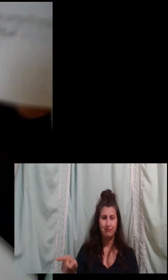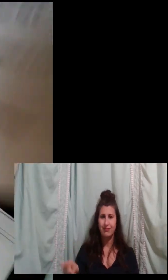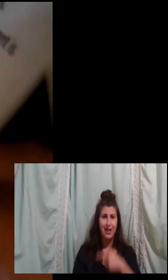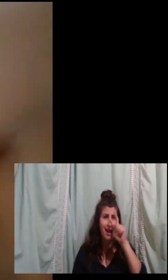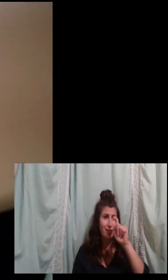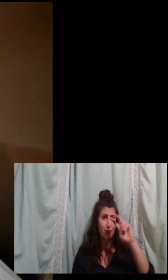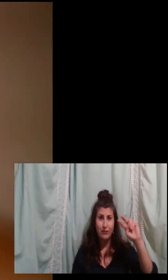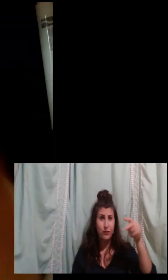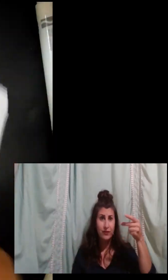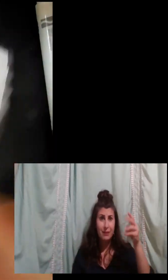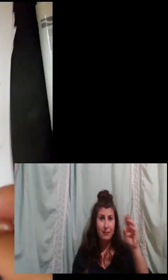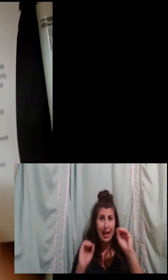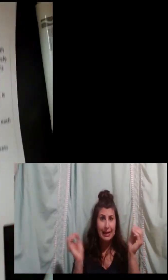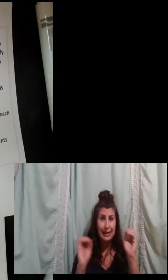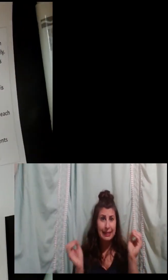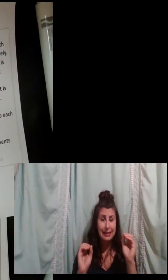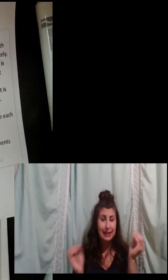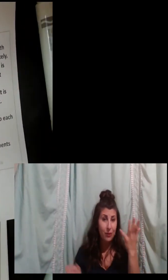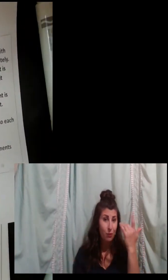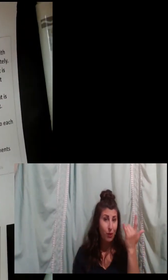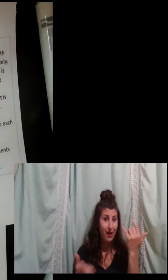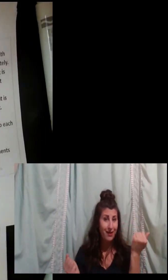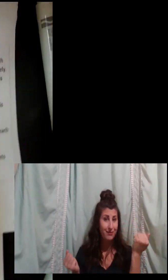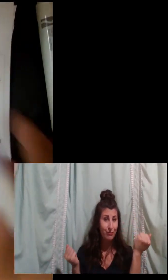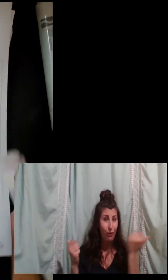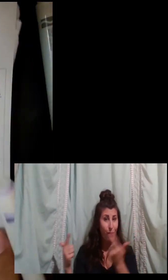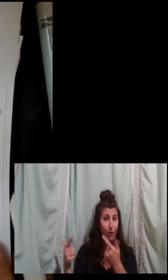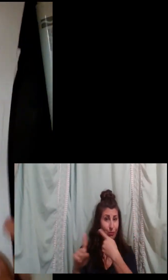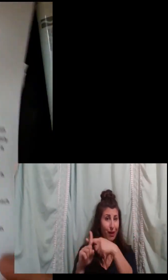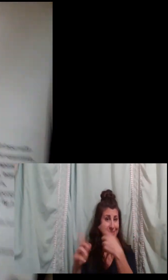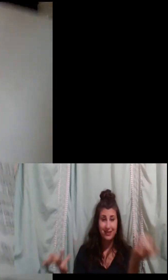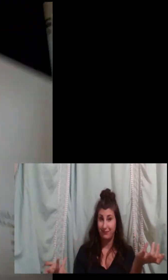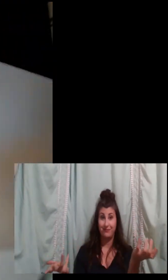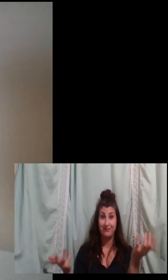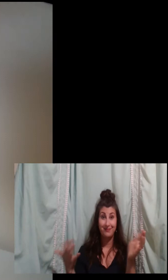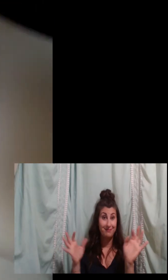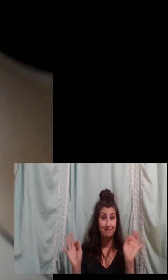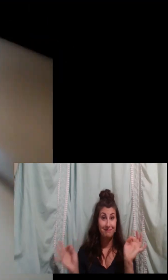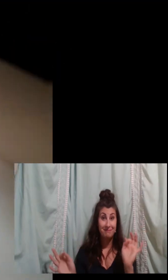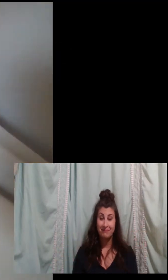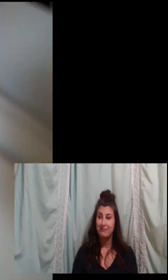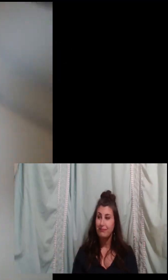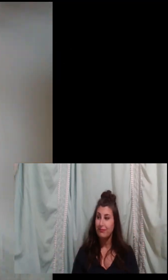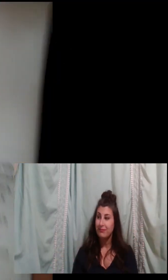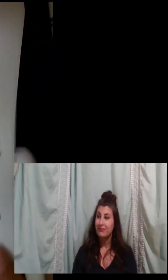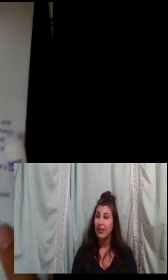And this one I didn't have to flip anything at all because they were all positive.